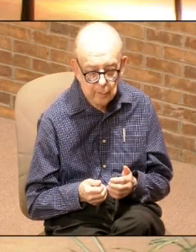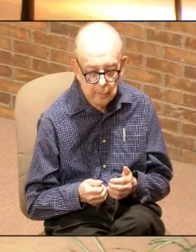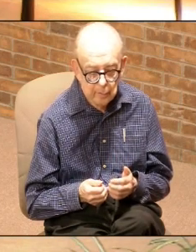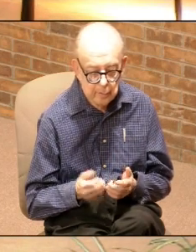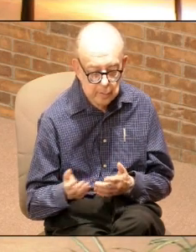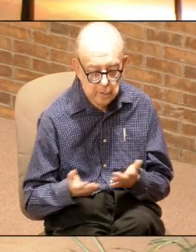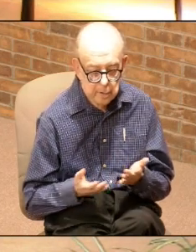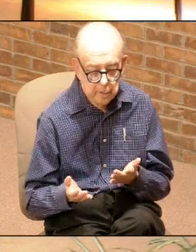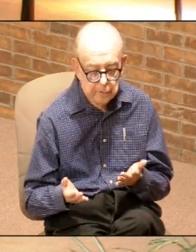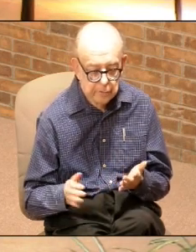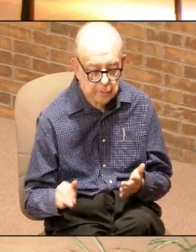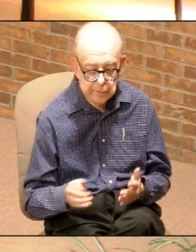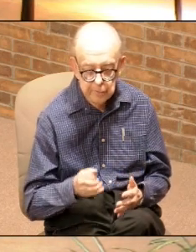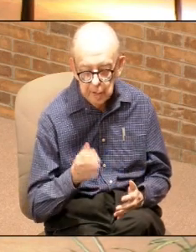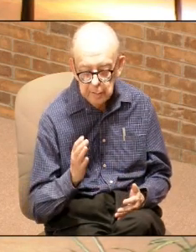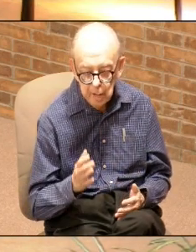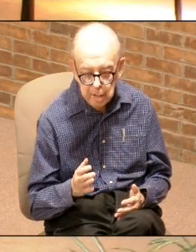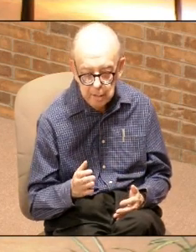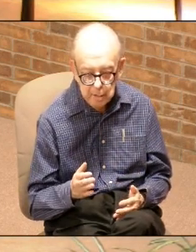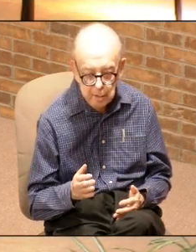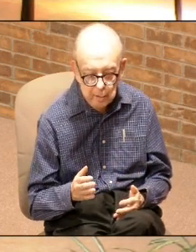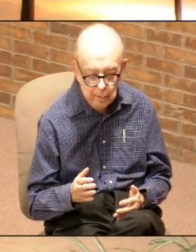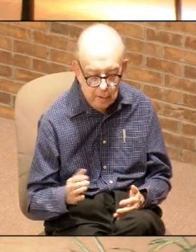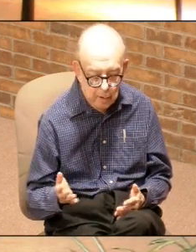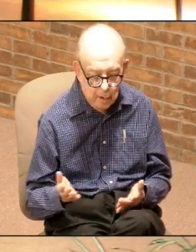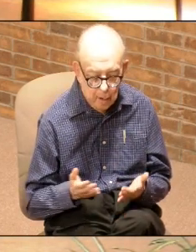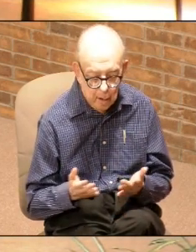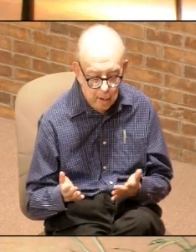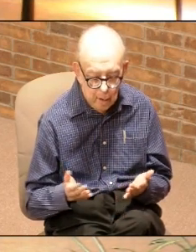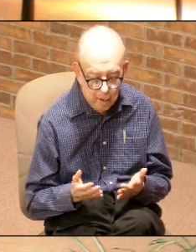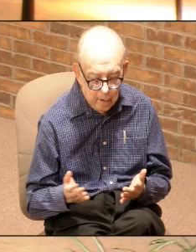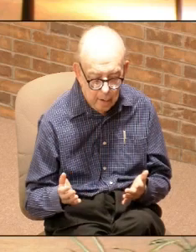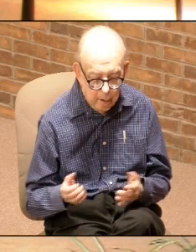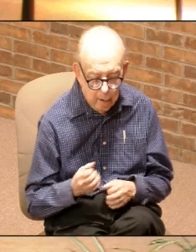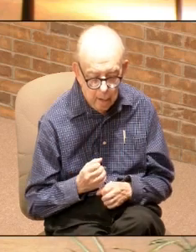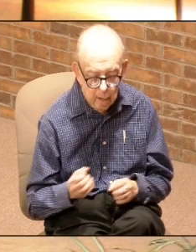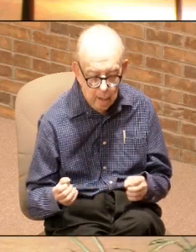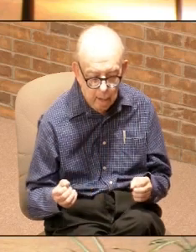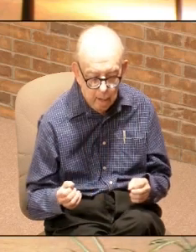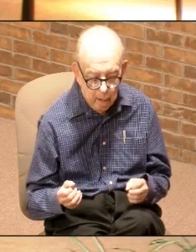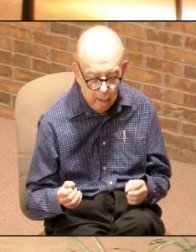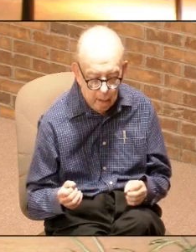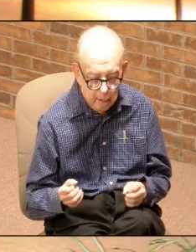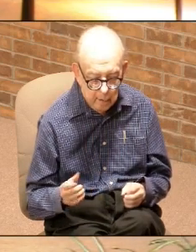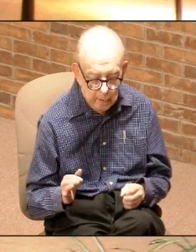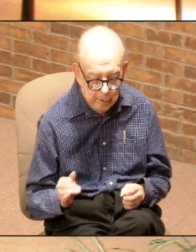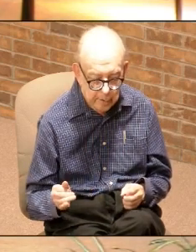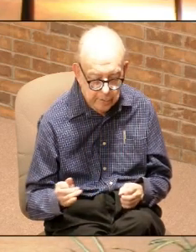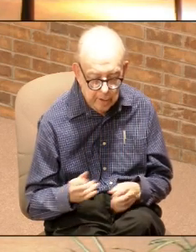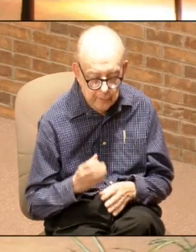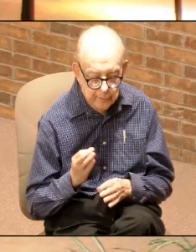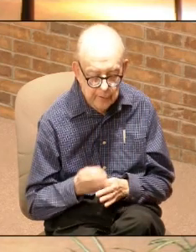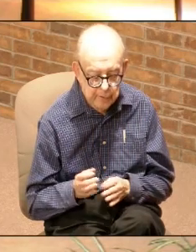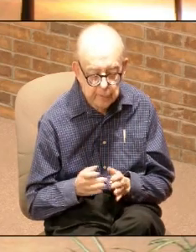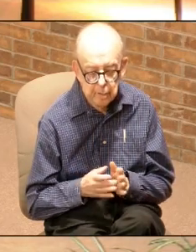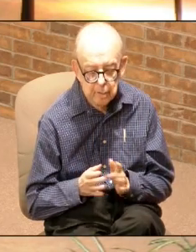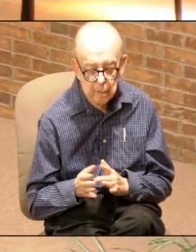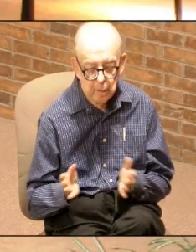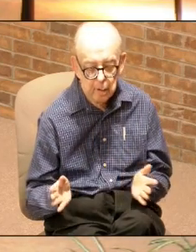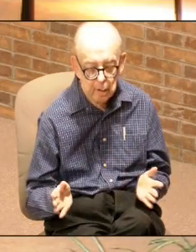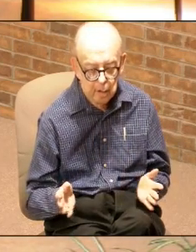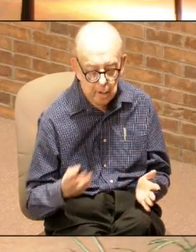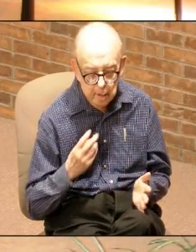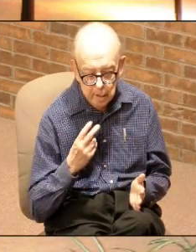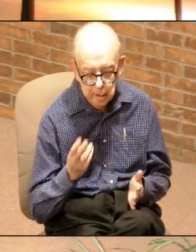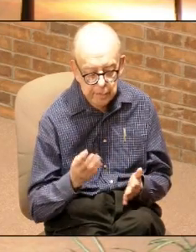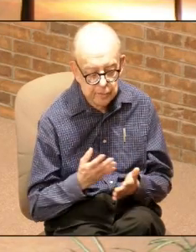We serve the same God. We're saved by the same faith in Jesus Christ. We just